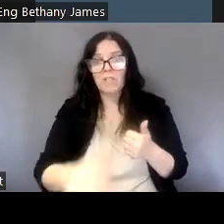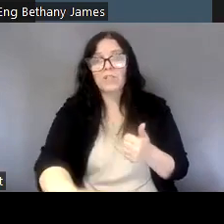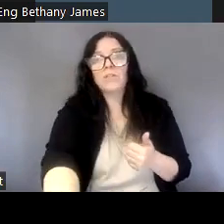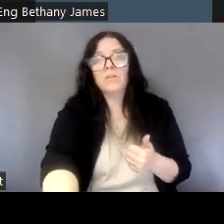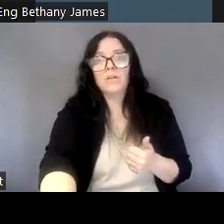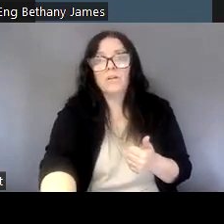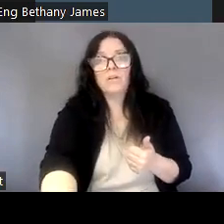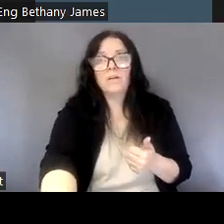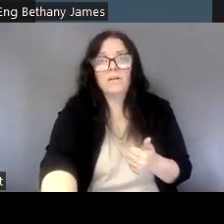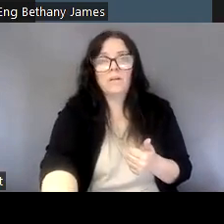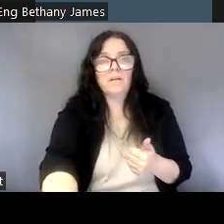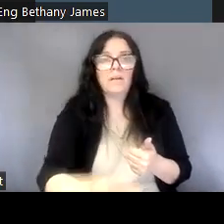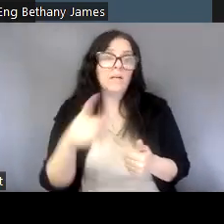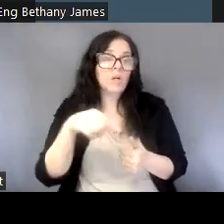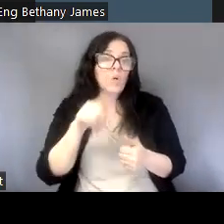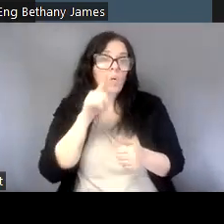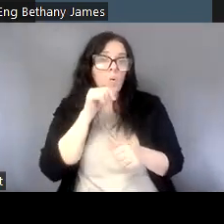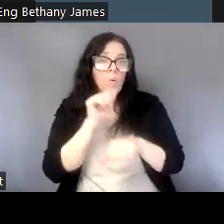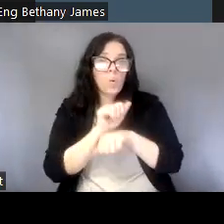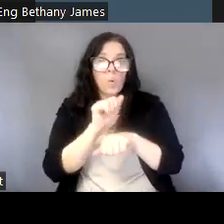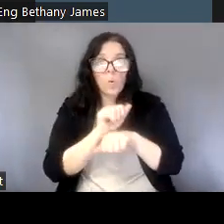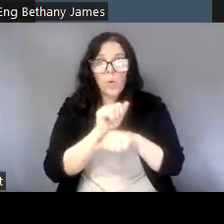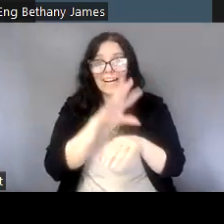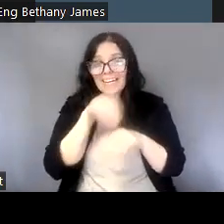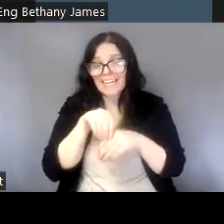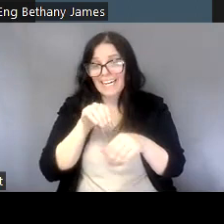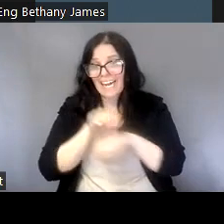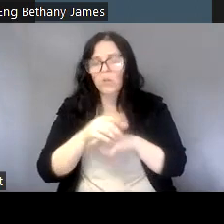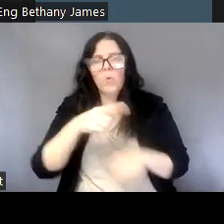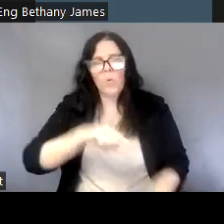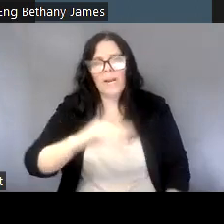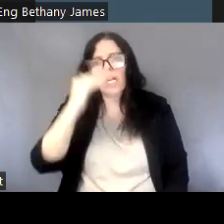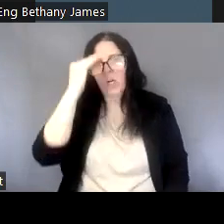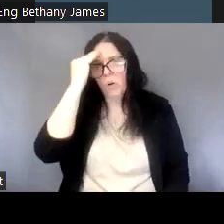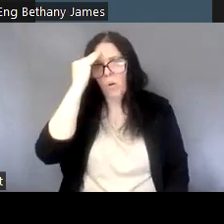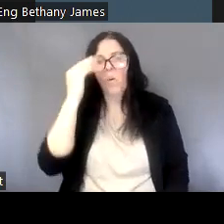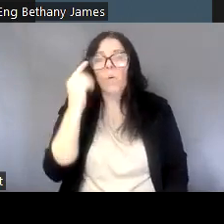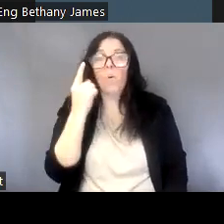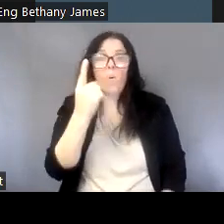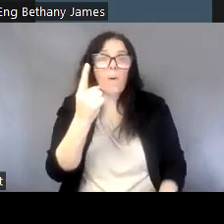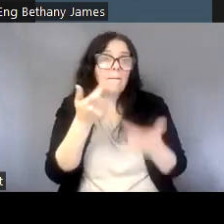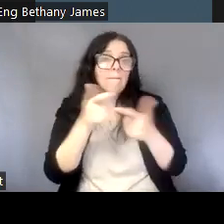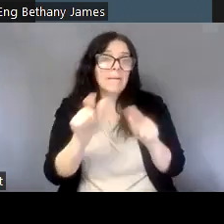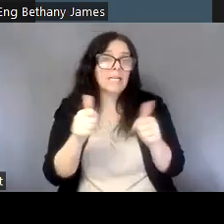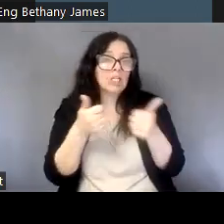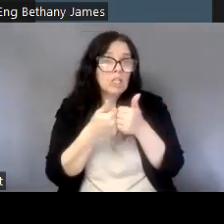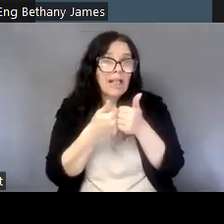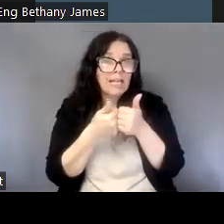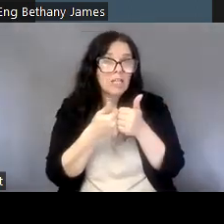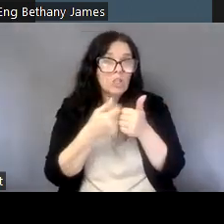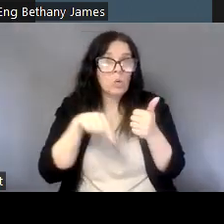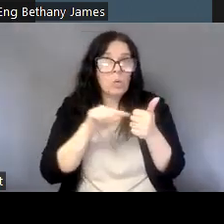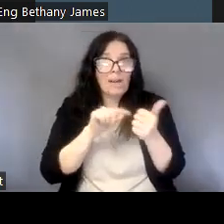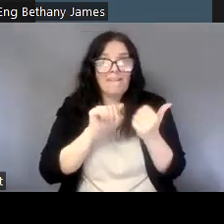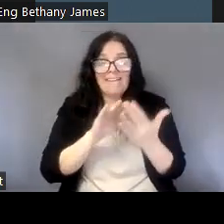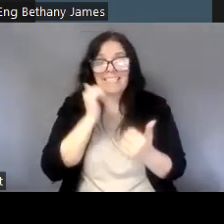of vocational rehabilitation counseling, we are fully aware that one of the things, or one of the big challenges that we face every